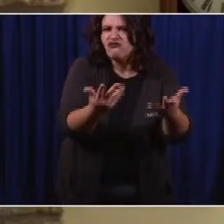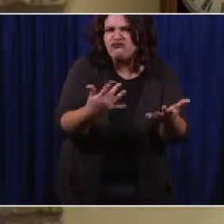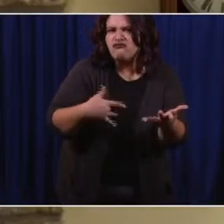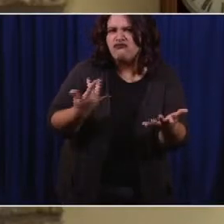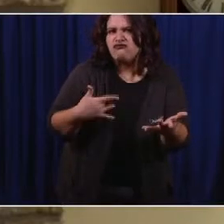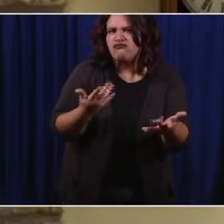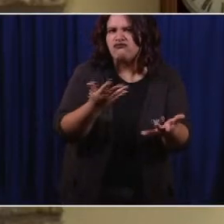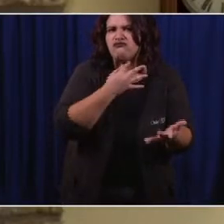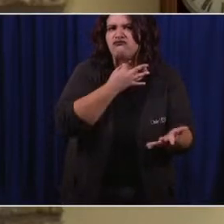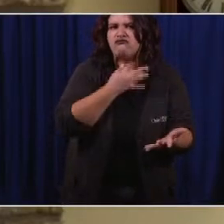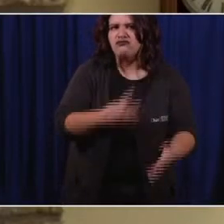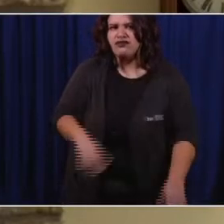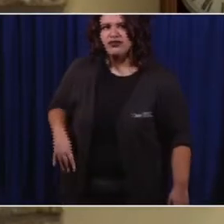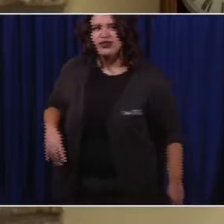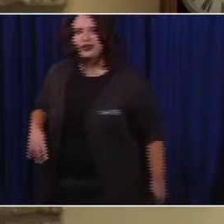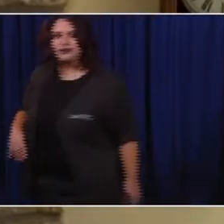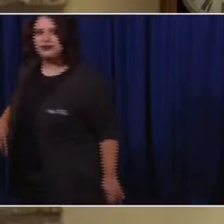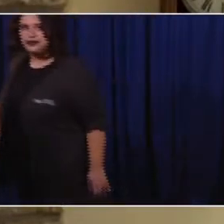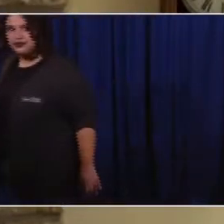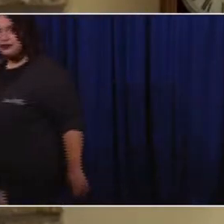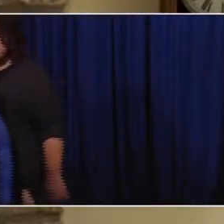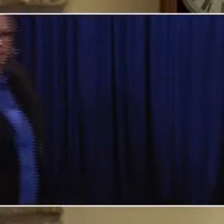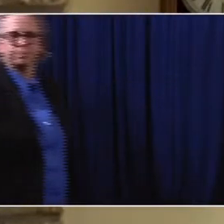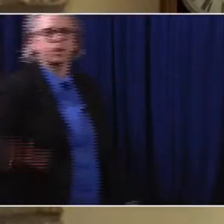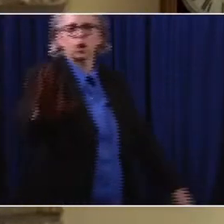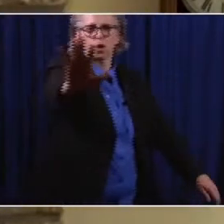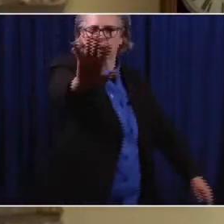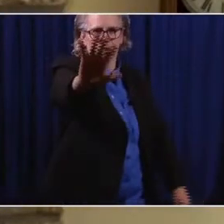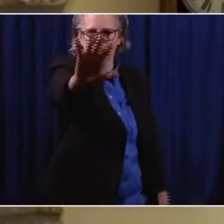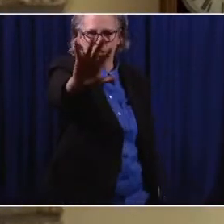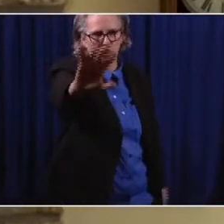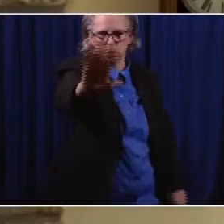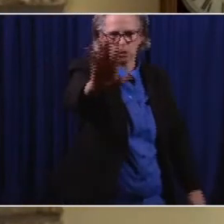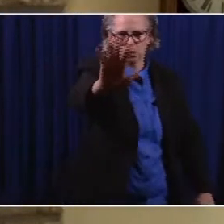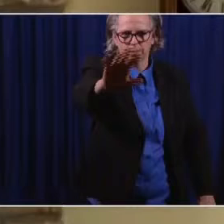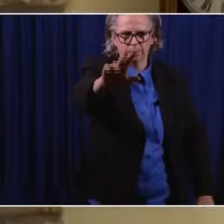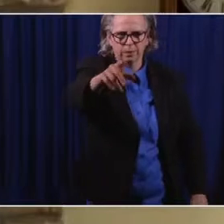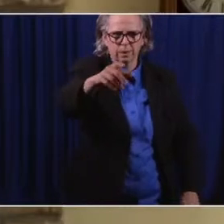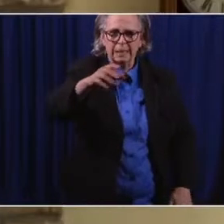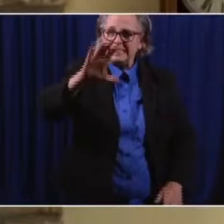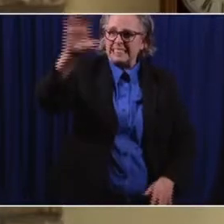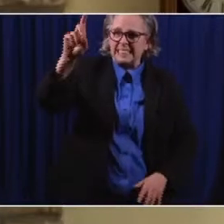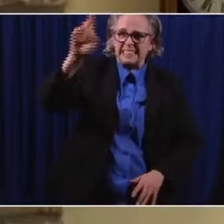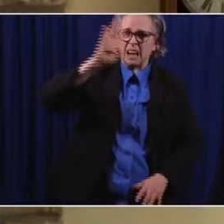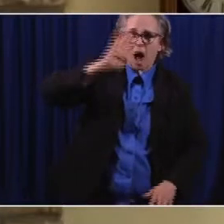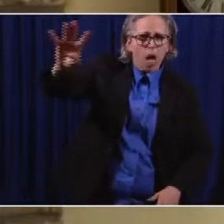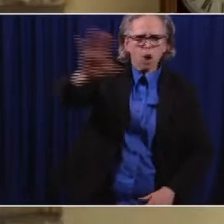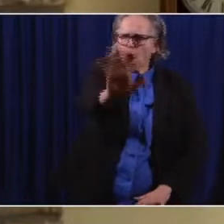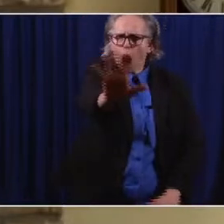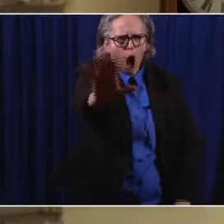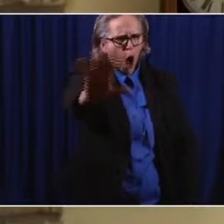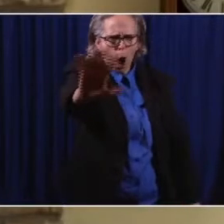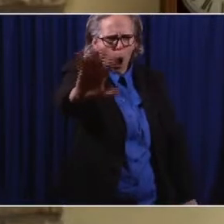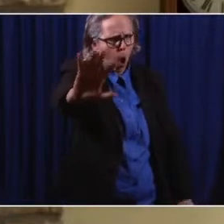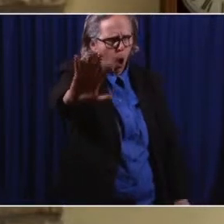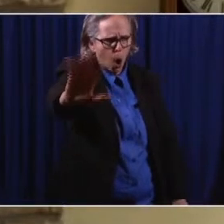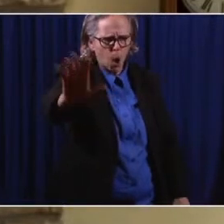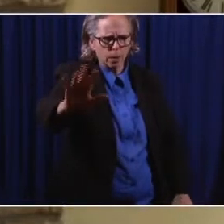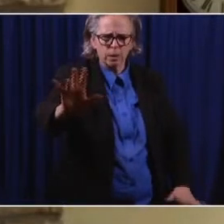Look, we don't want to move away from CDC unless there's some data that shows that we are safe in moving away from